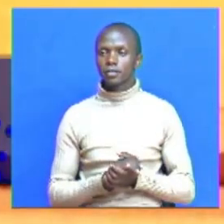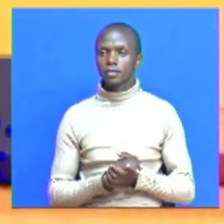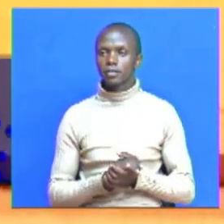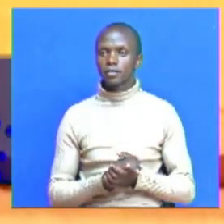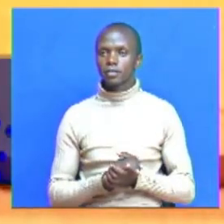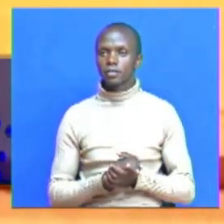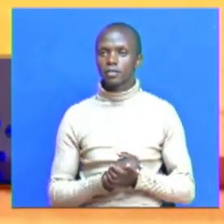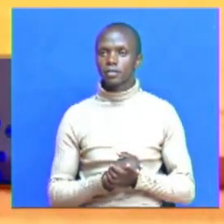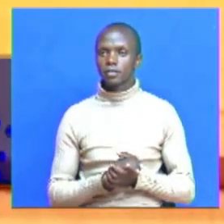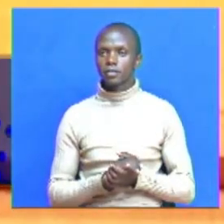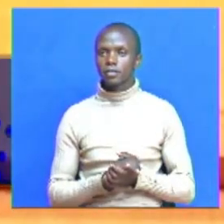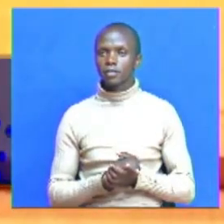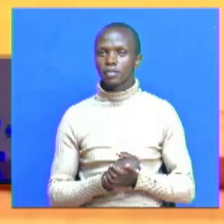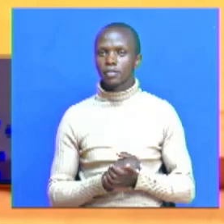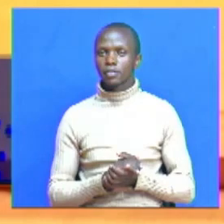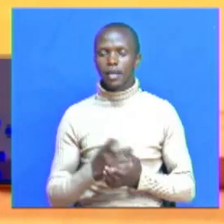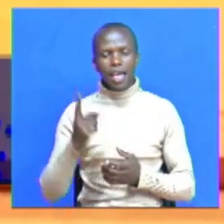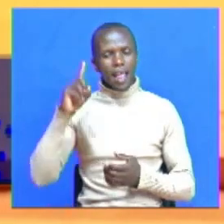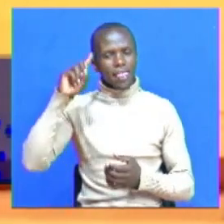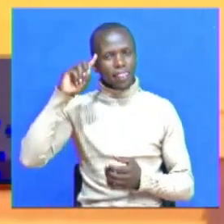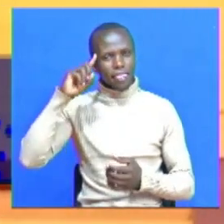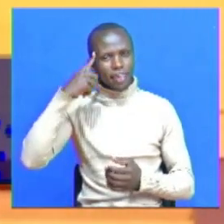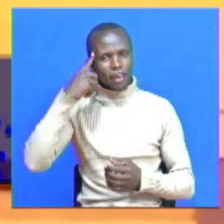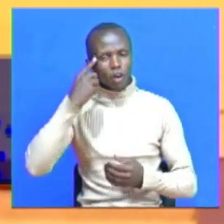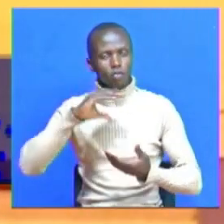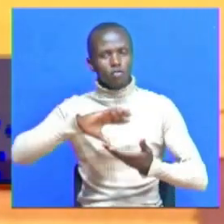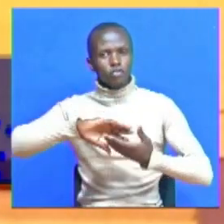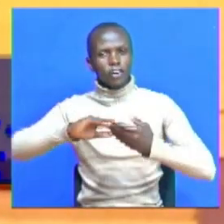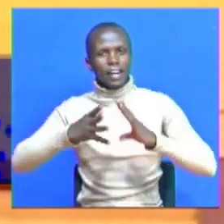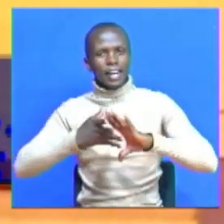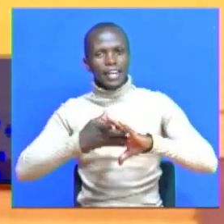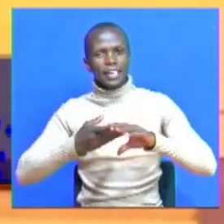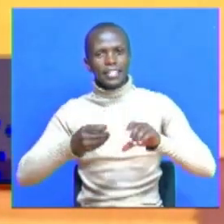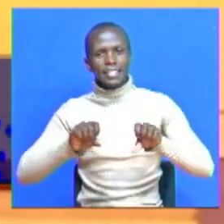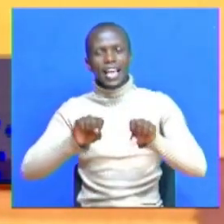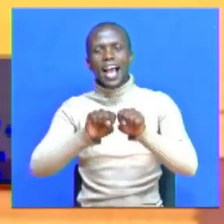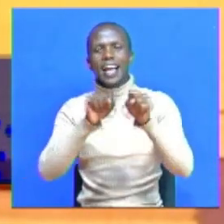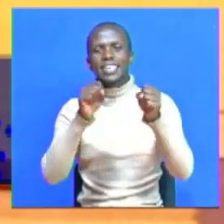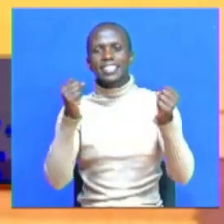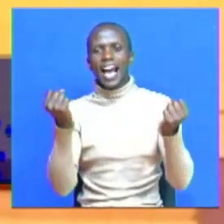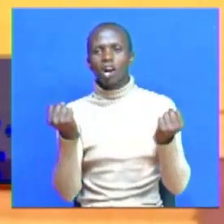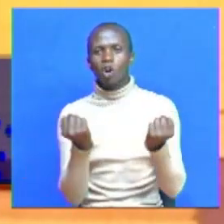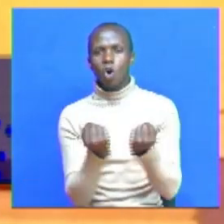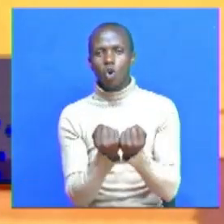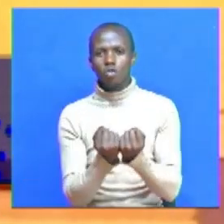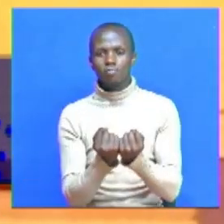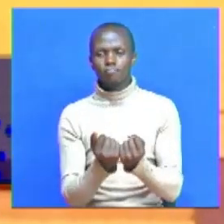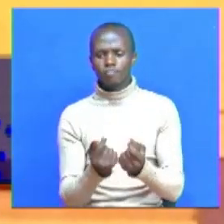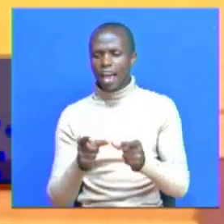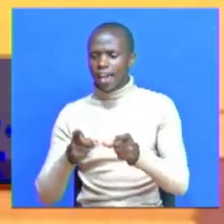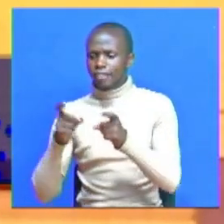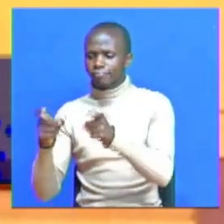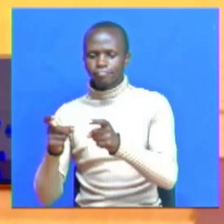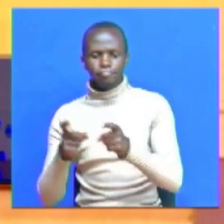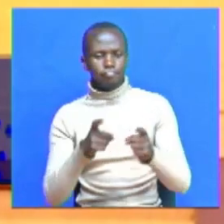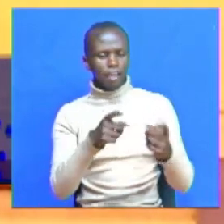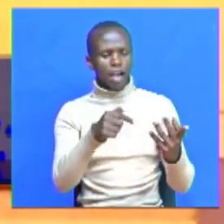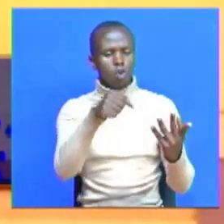Let's form a SACCO. Instead of me giving one person